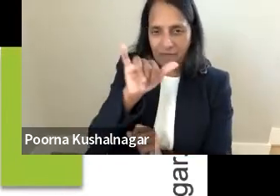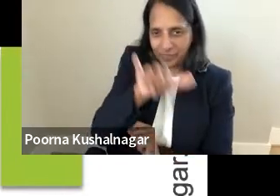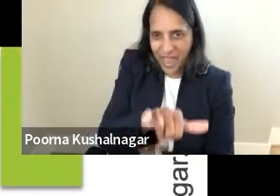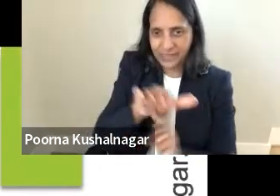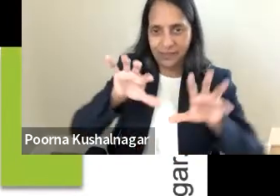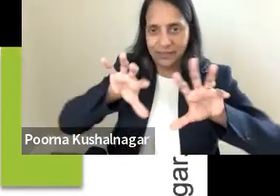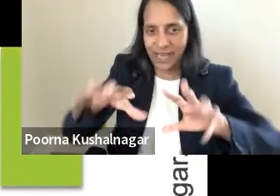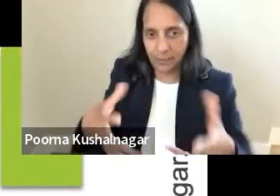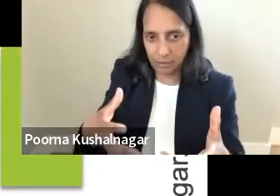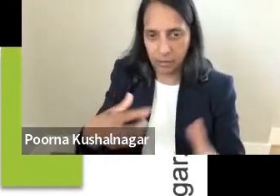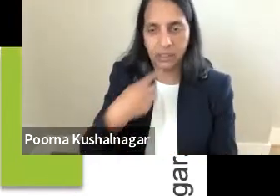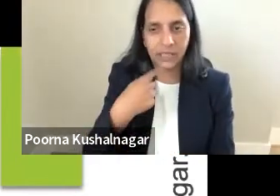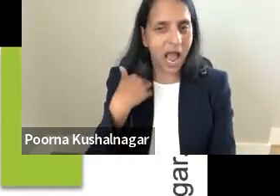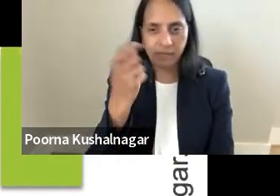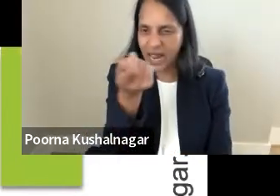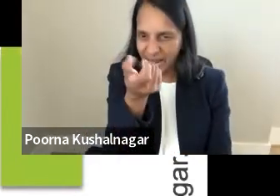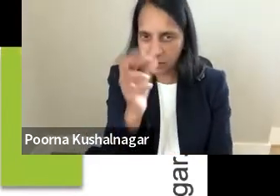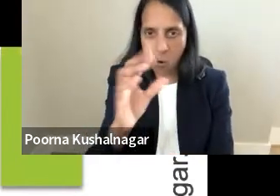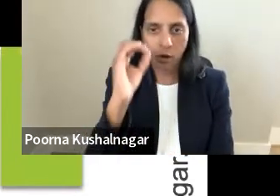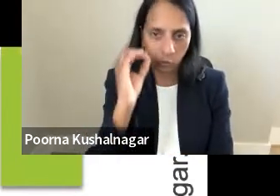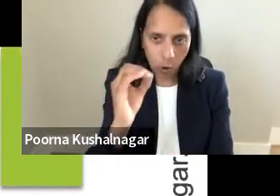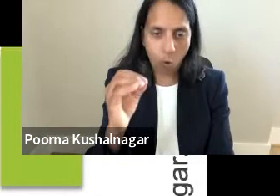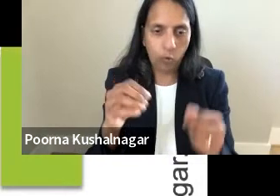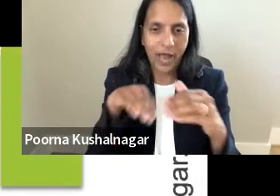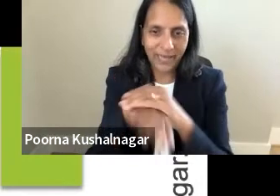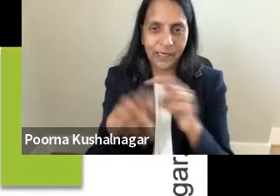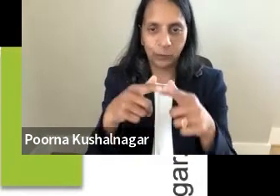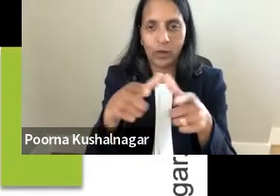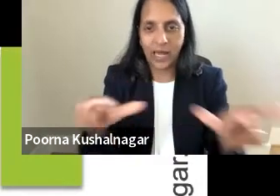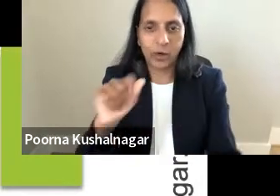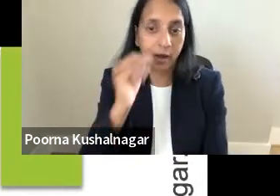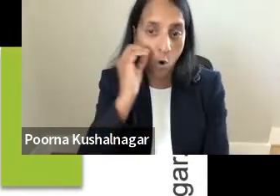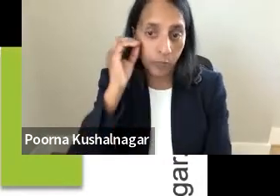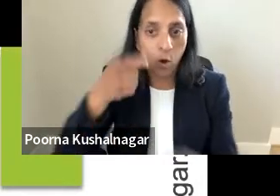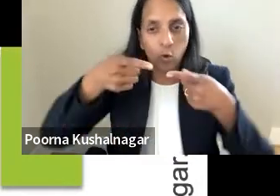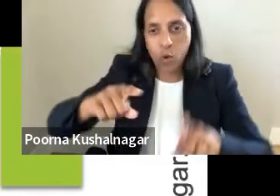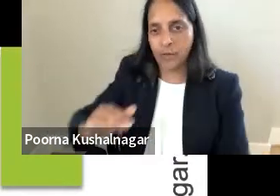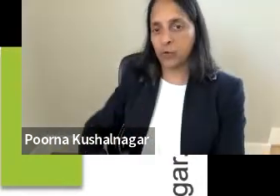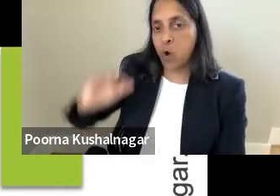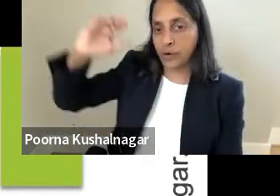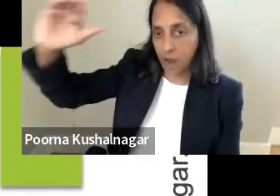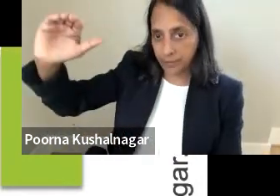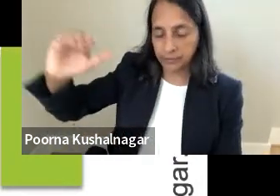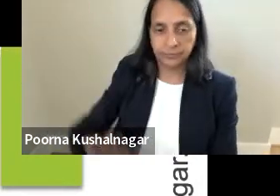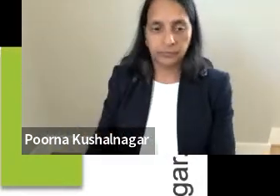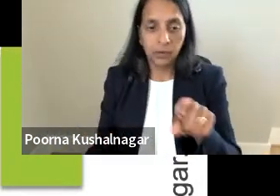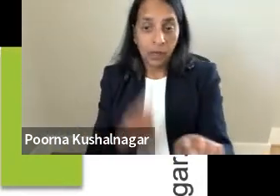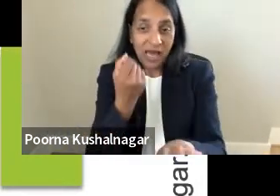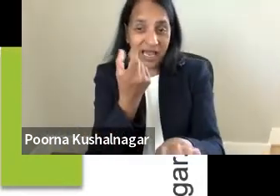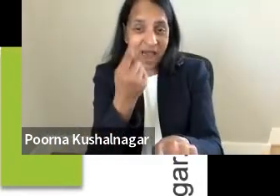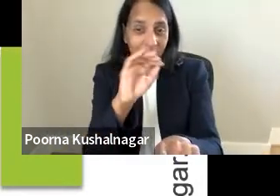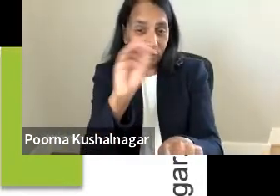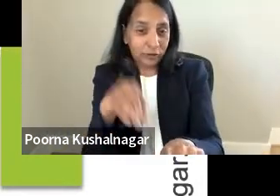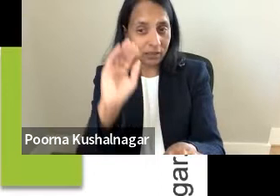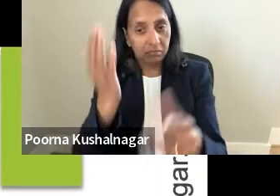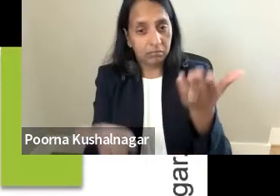mouth. What we found is of that sample size, 11% had little to no access to language